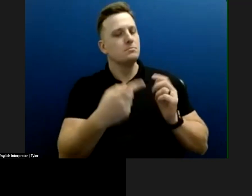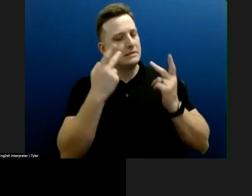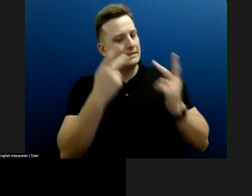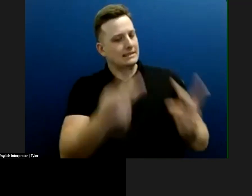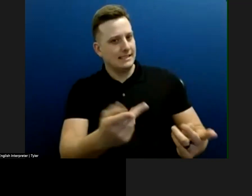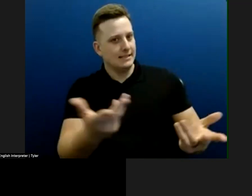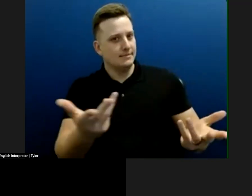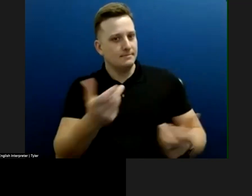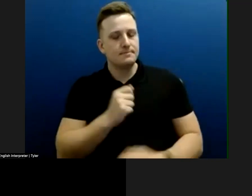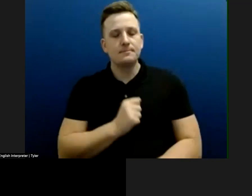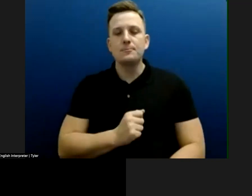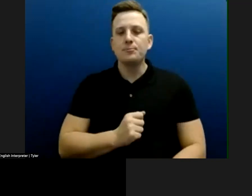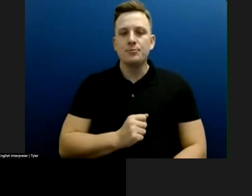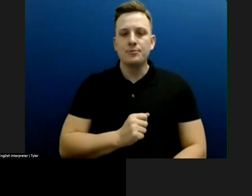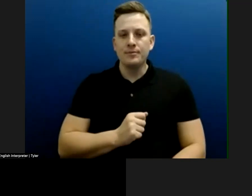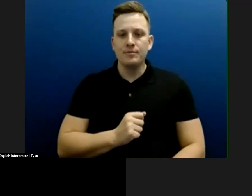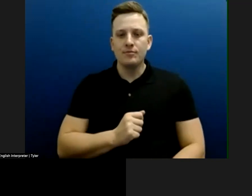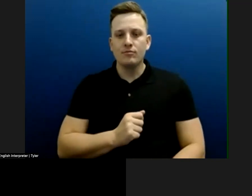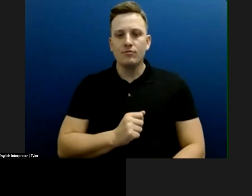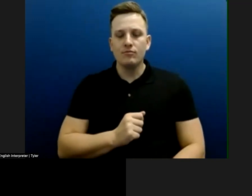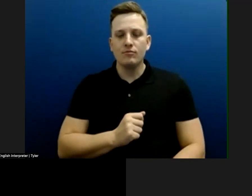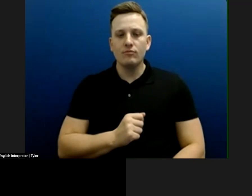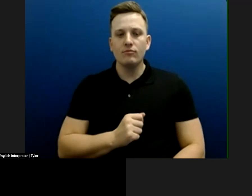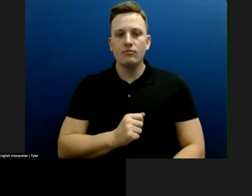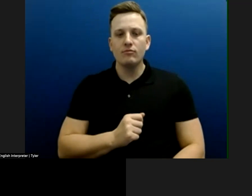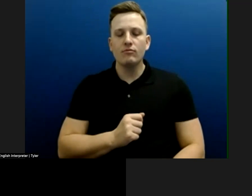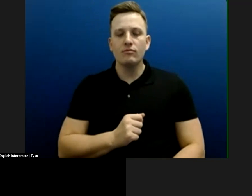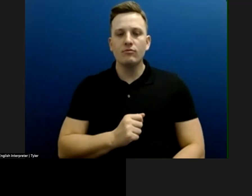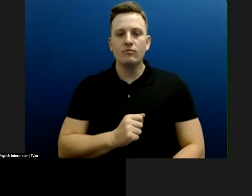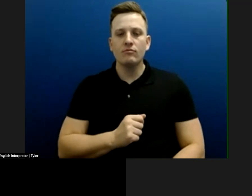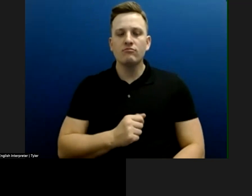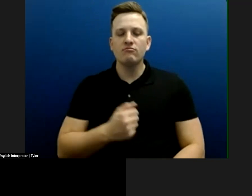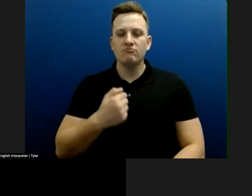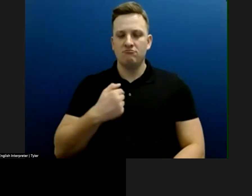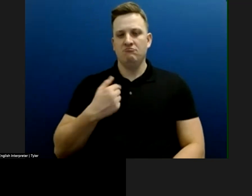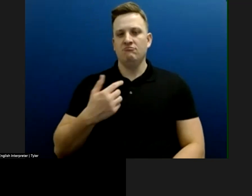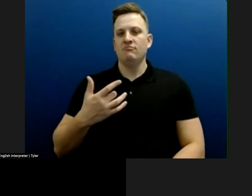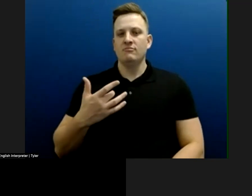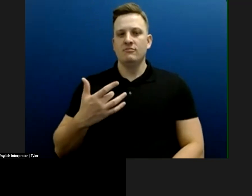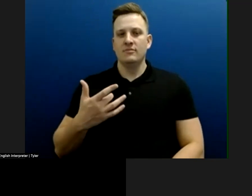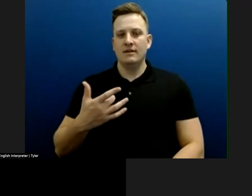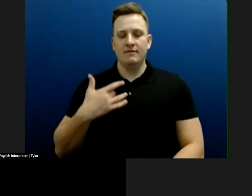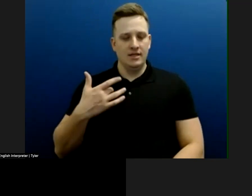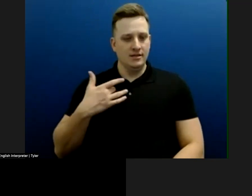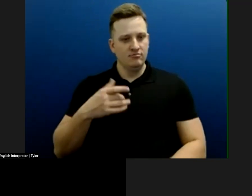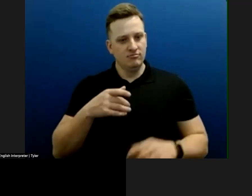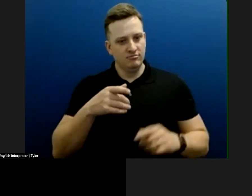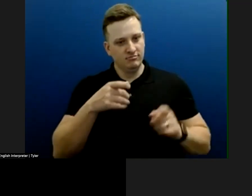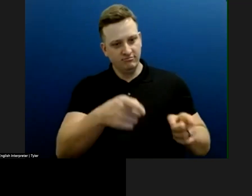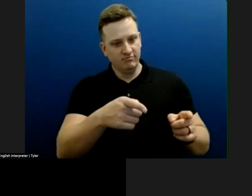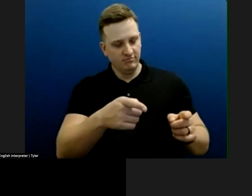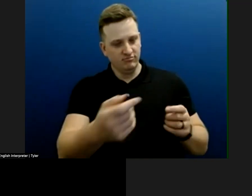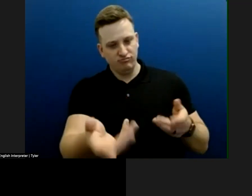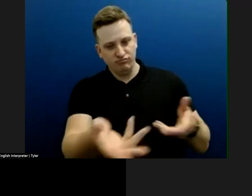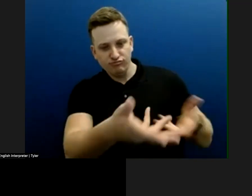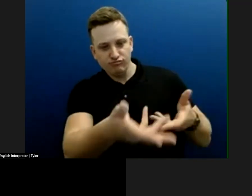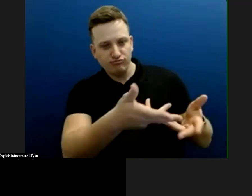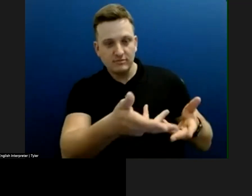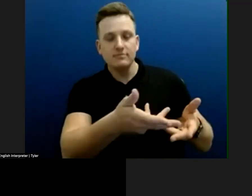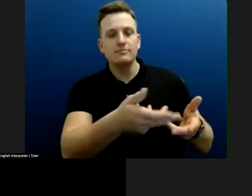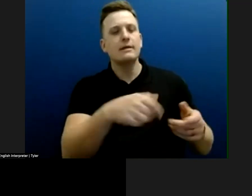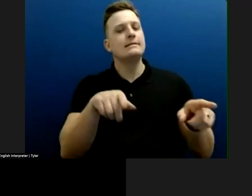And I really liken this to like two jazz musicians improvising, and they're